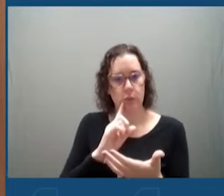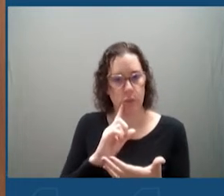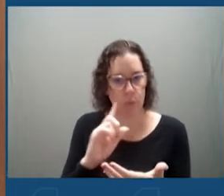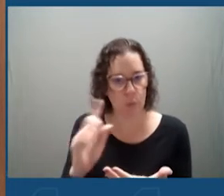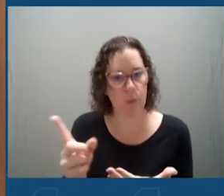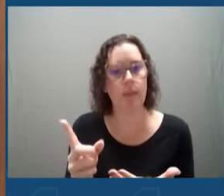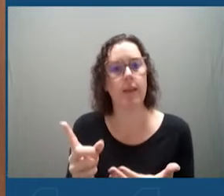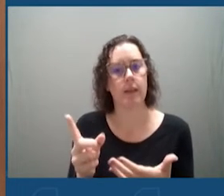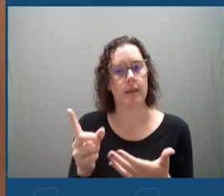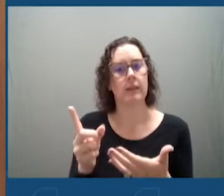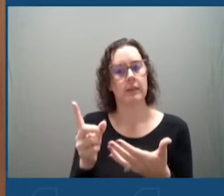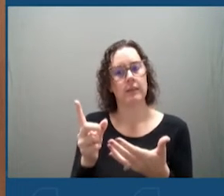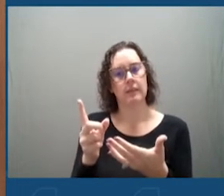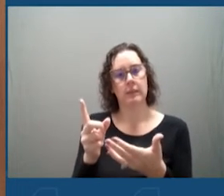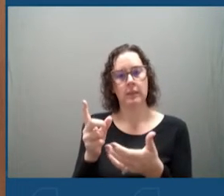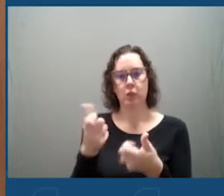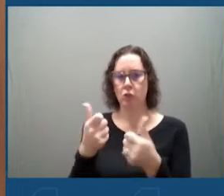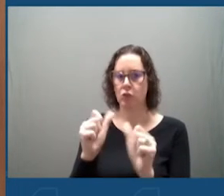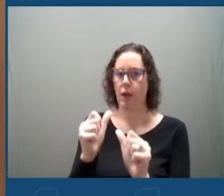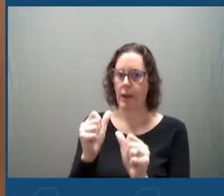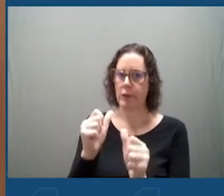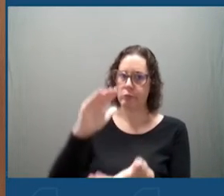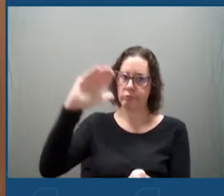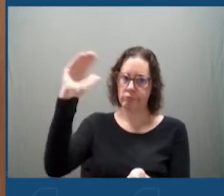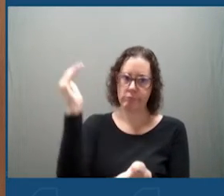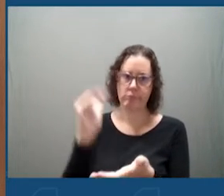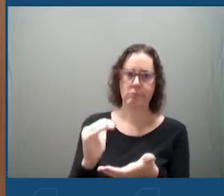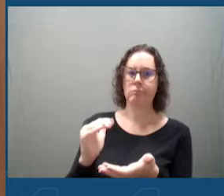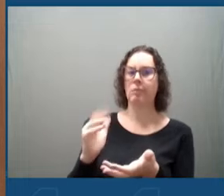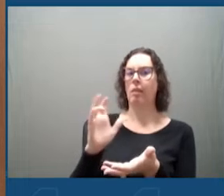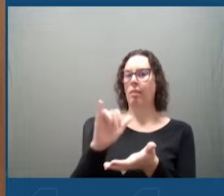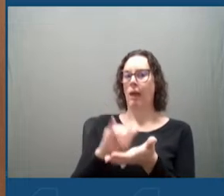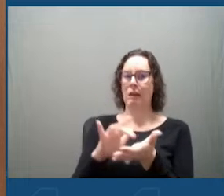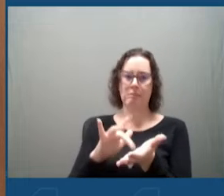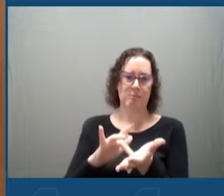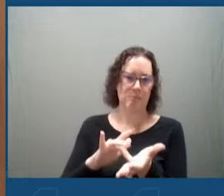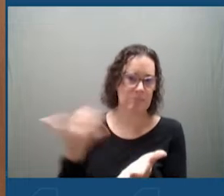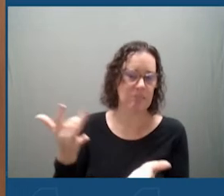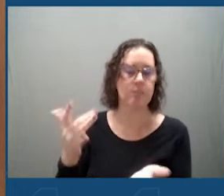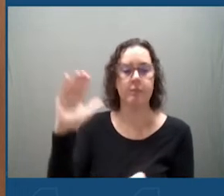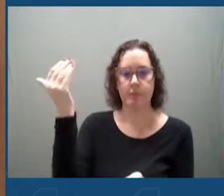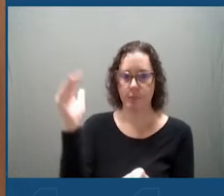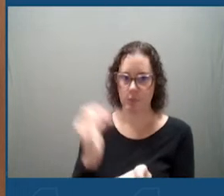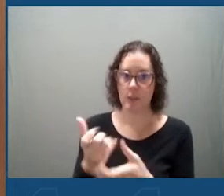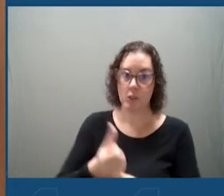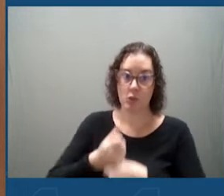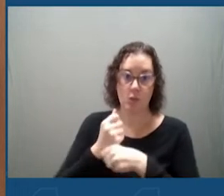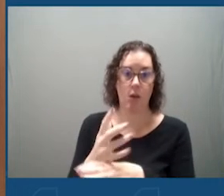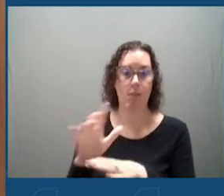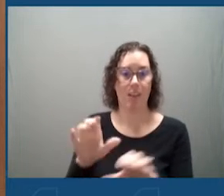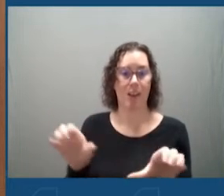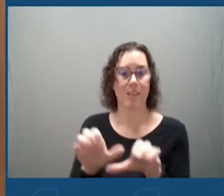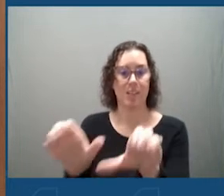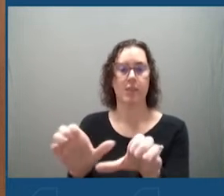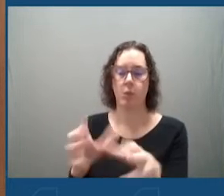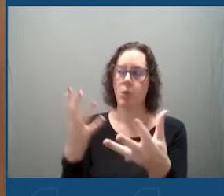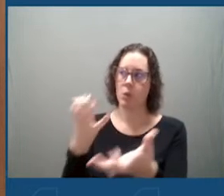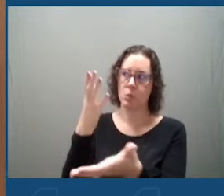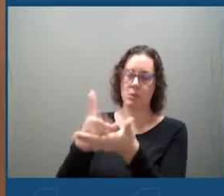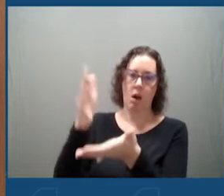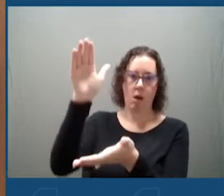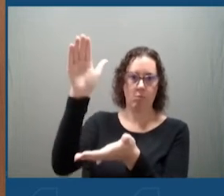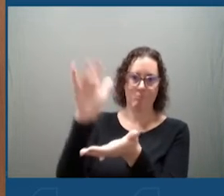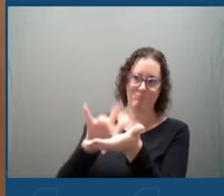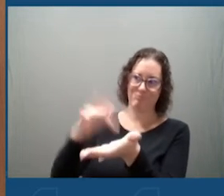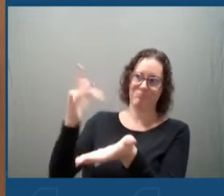in in individual homes and small buildings that is fueling some of this activity. But what we're